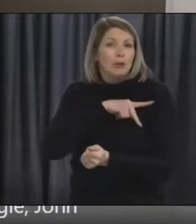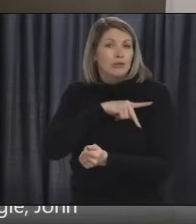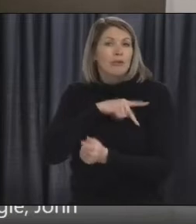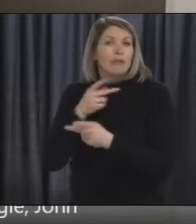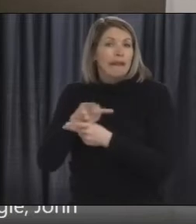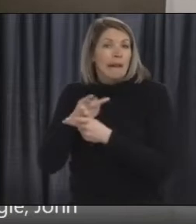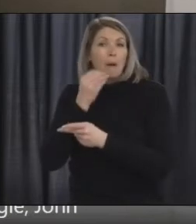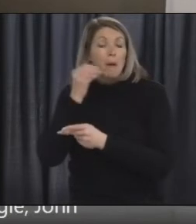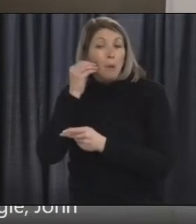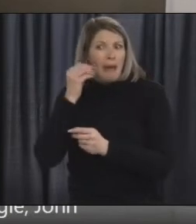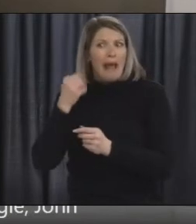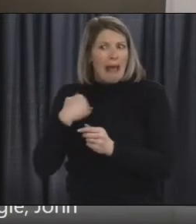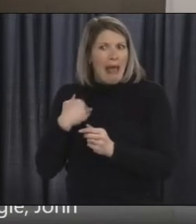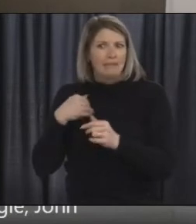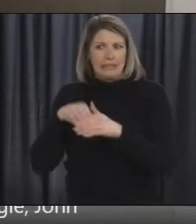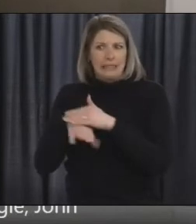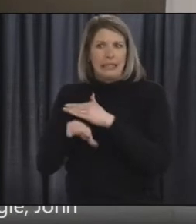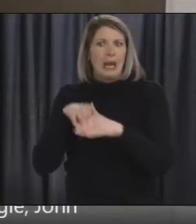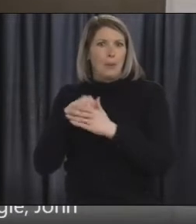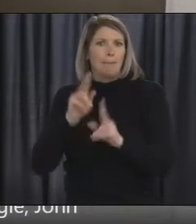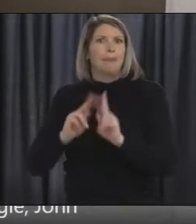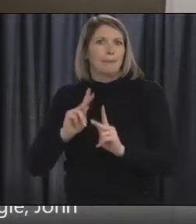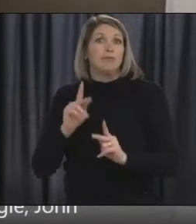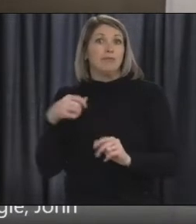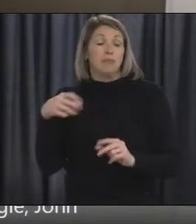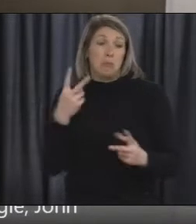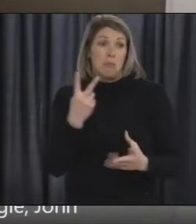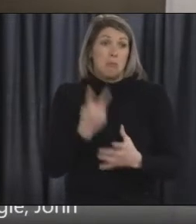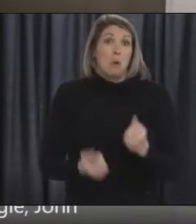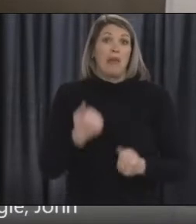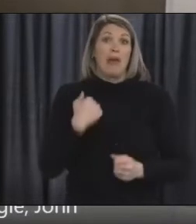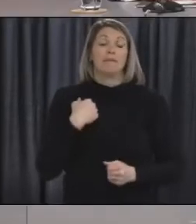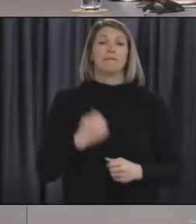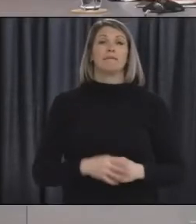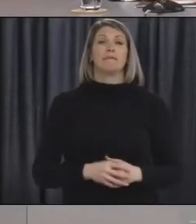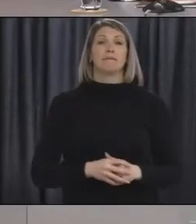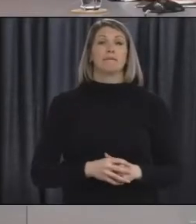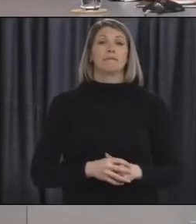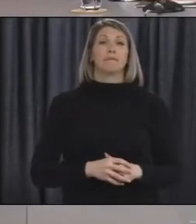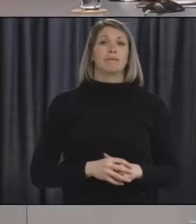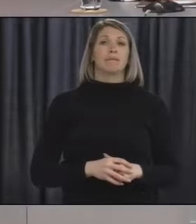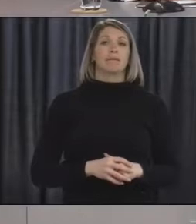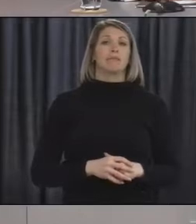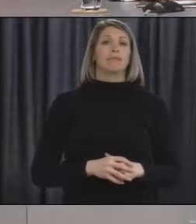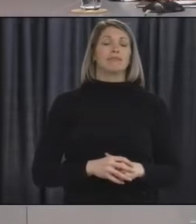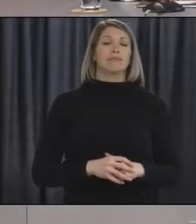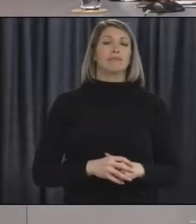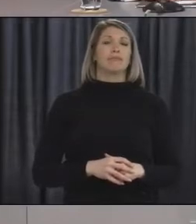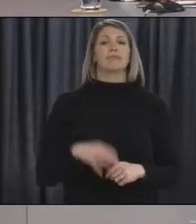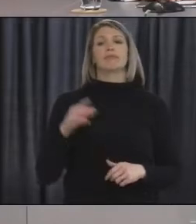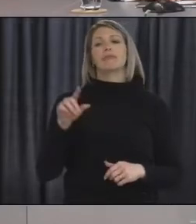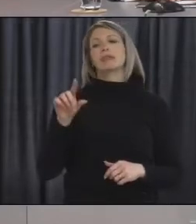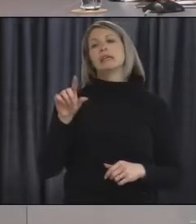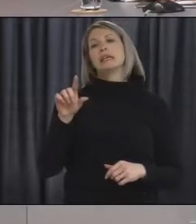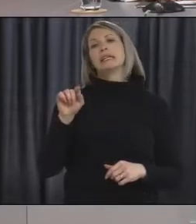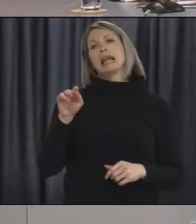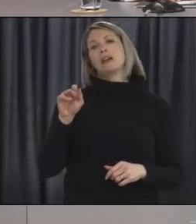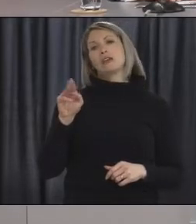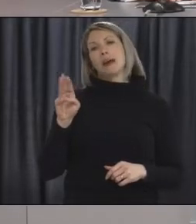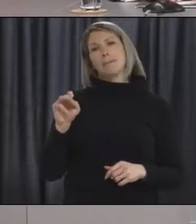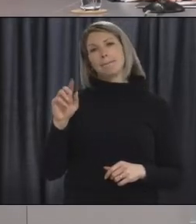assessment every month. Thank you. Our next questions are from Peter Jackson of the Telegram. Please go